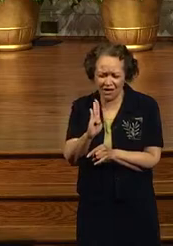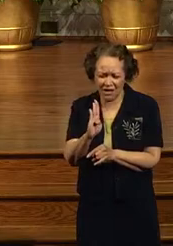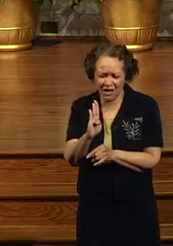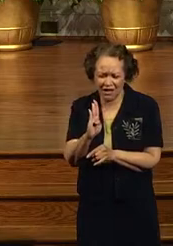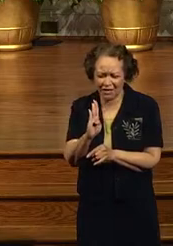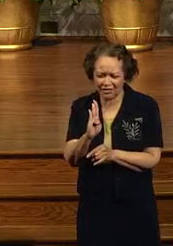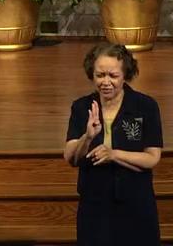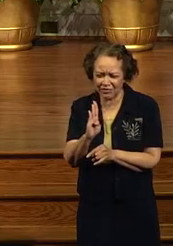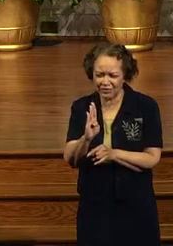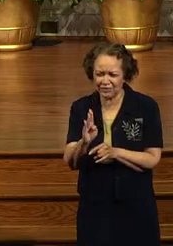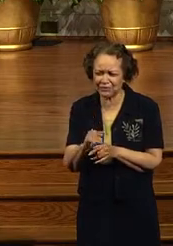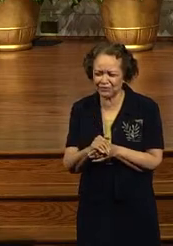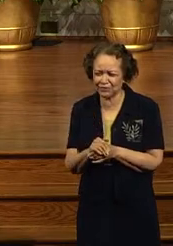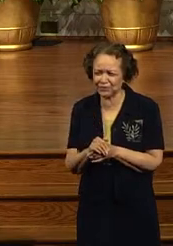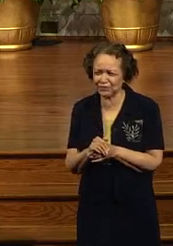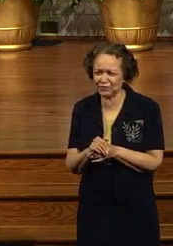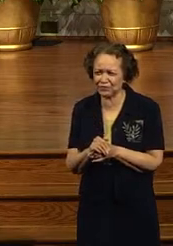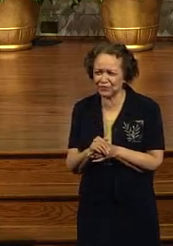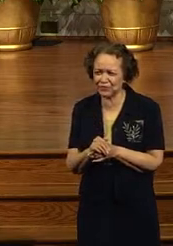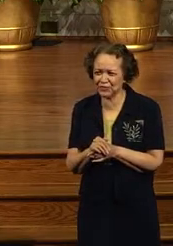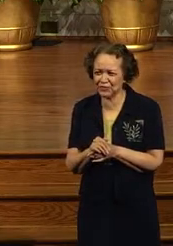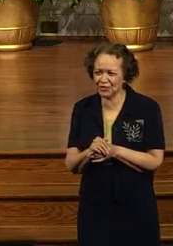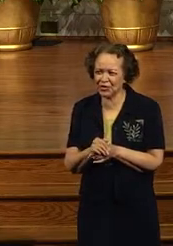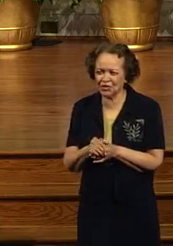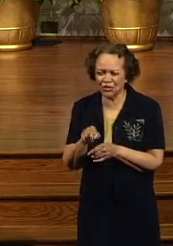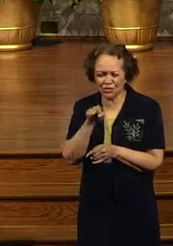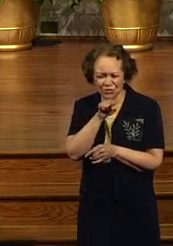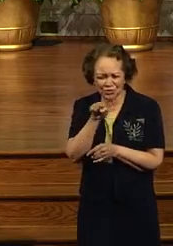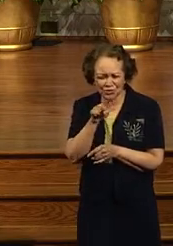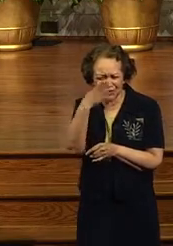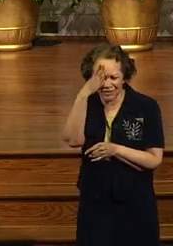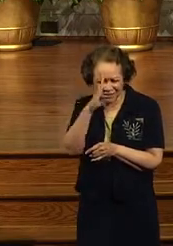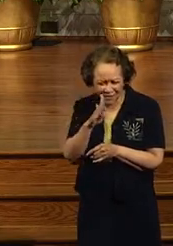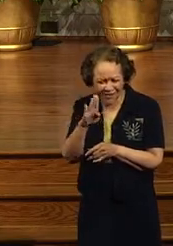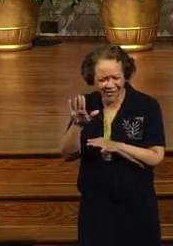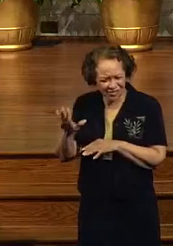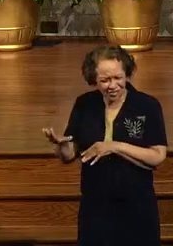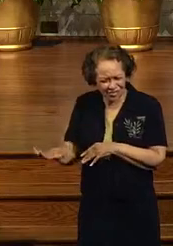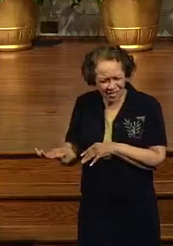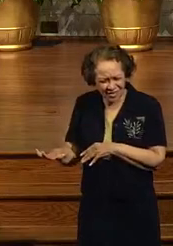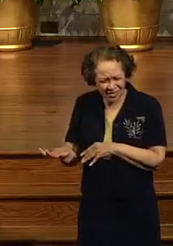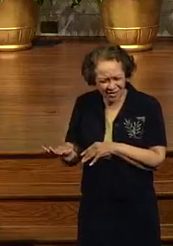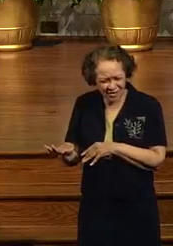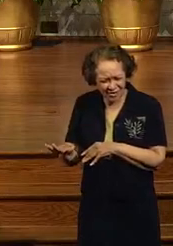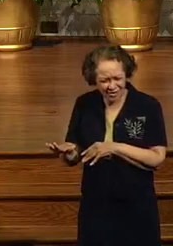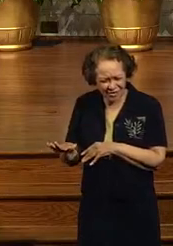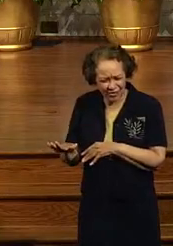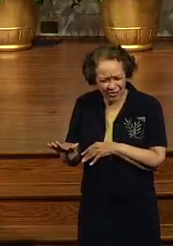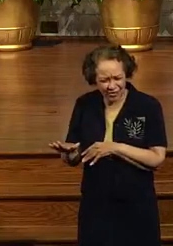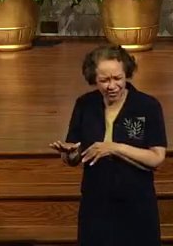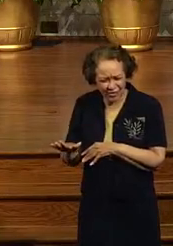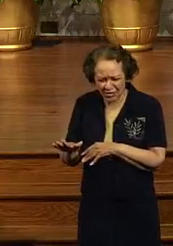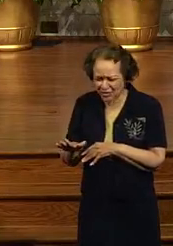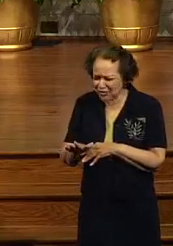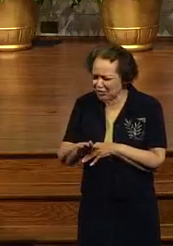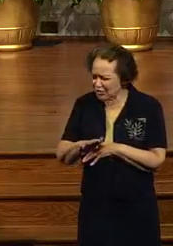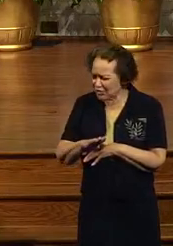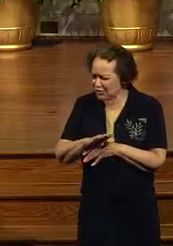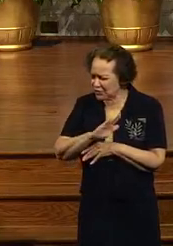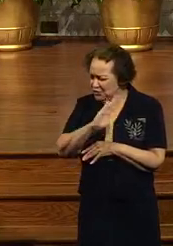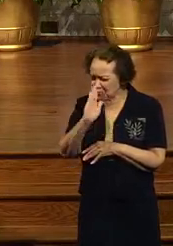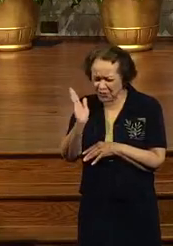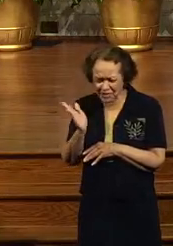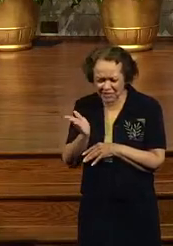You got that. You are God's child. You were probably told you will never be